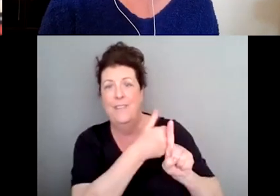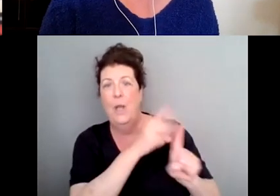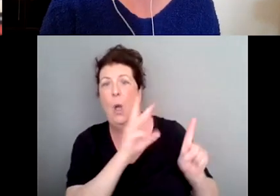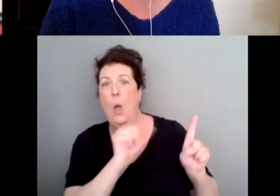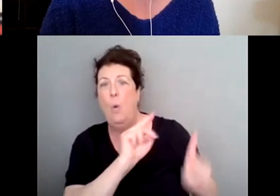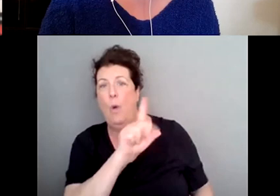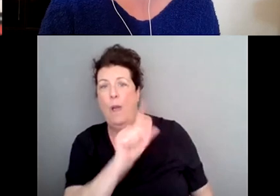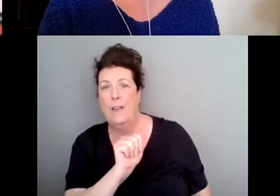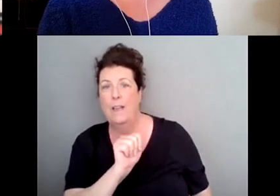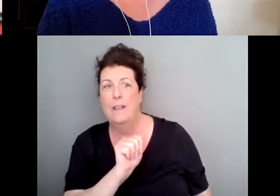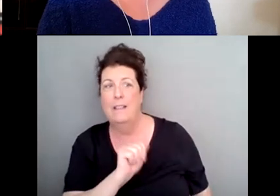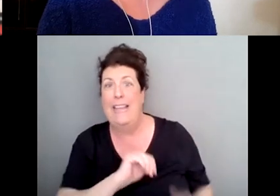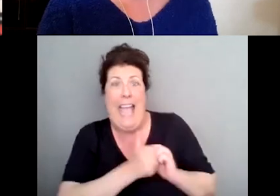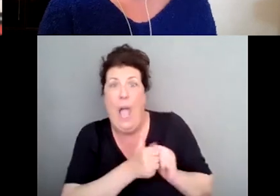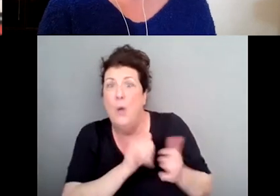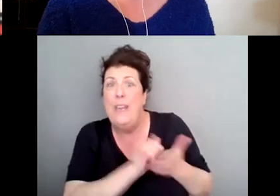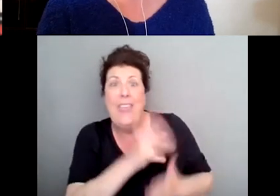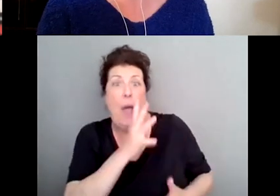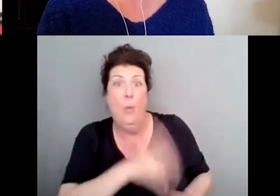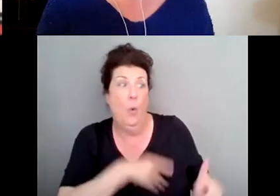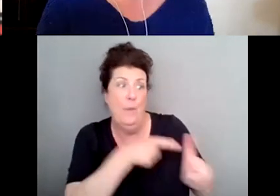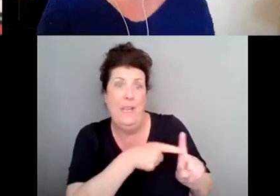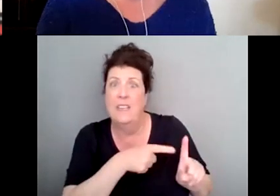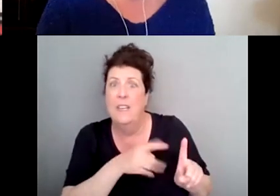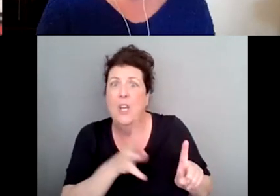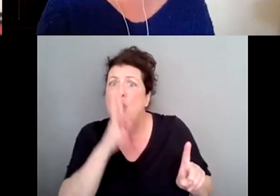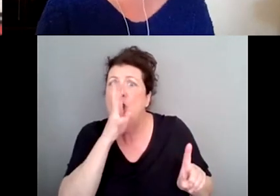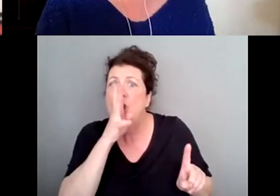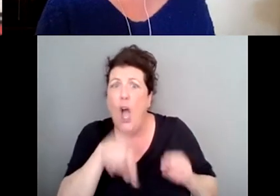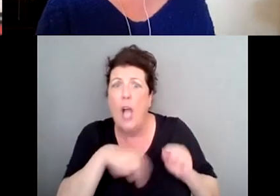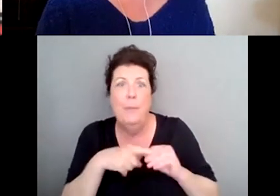you know, lunch? Um, so.